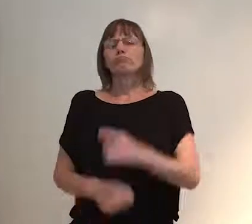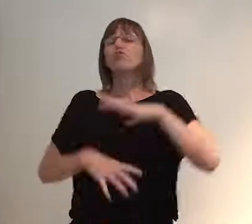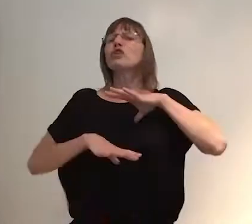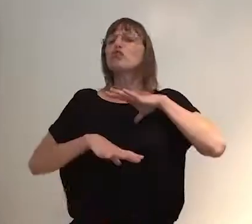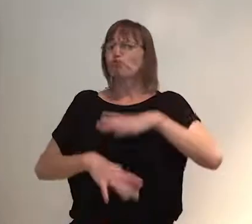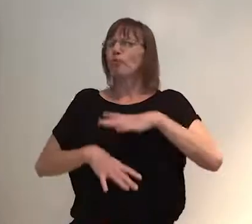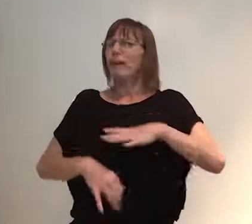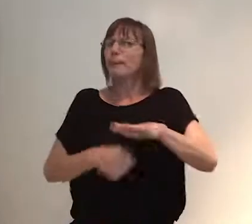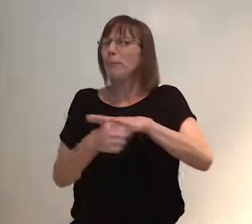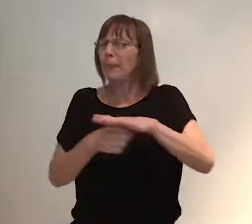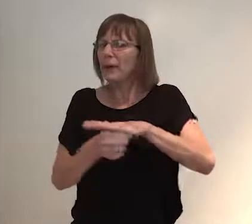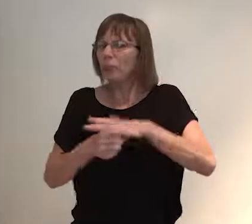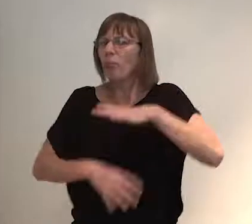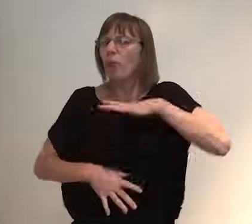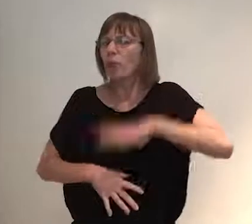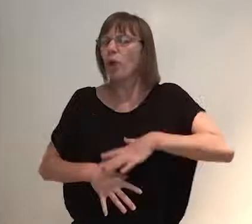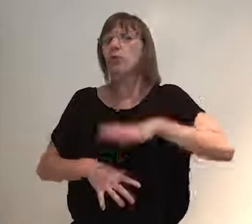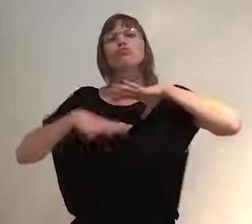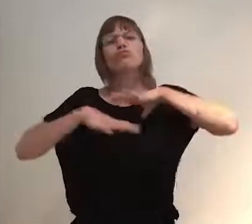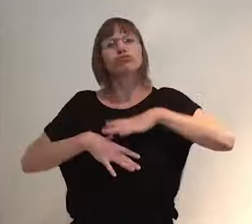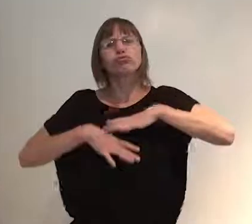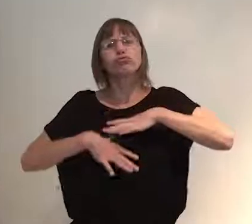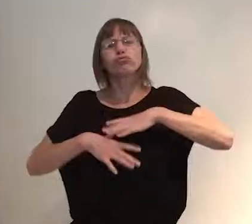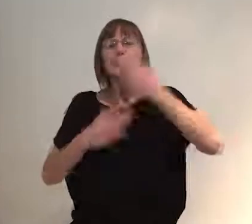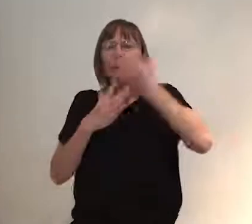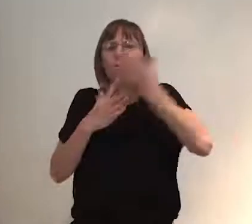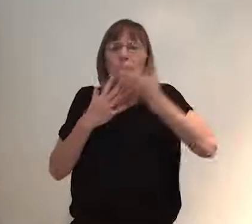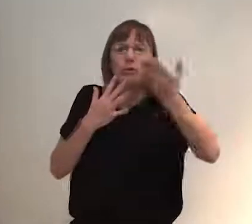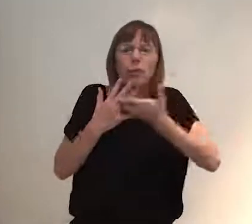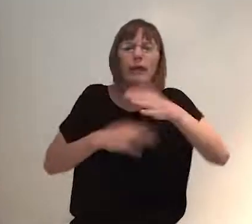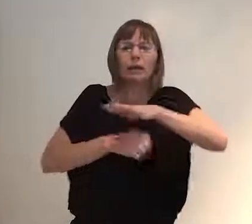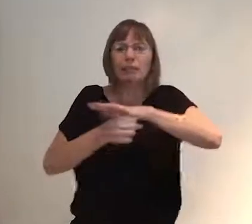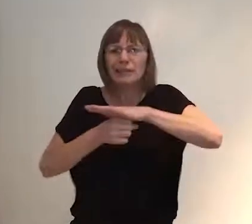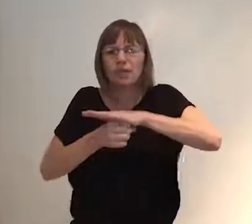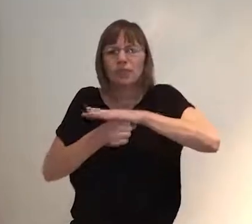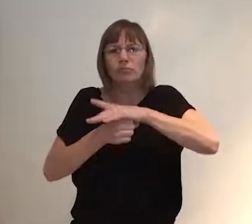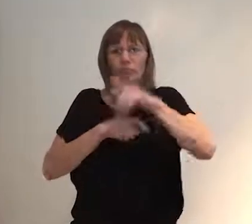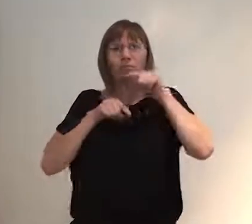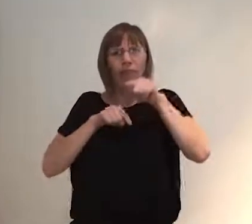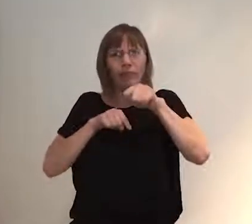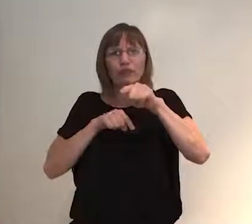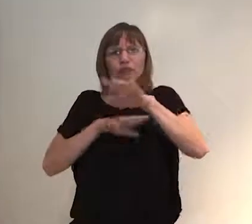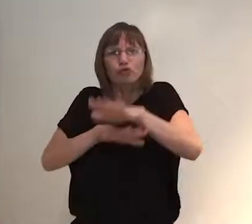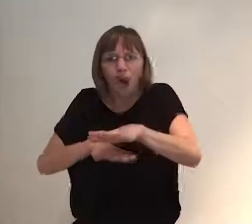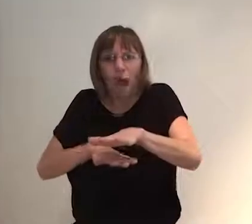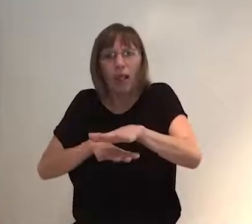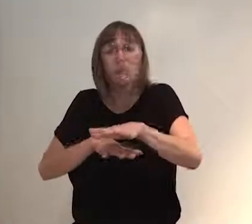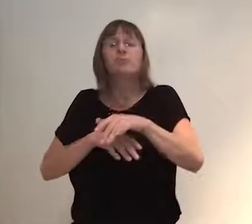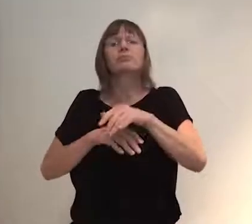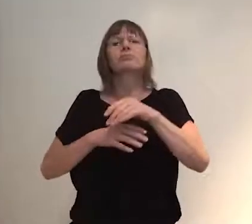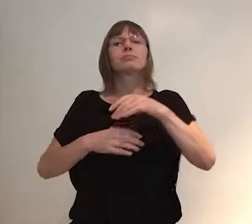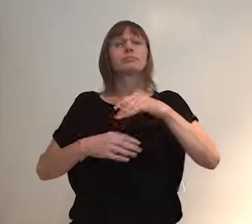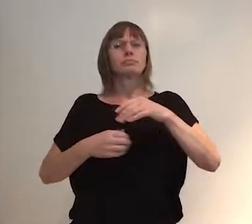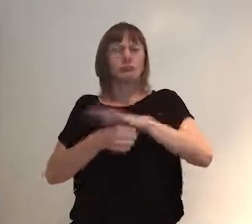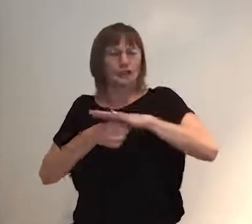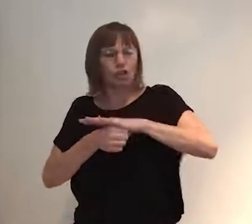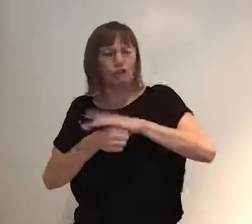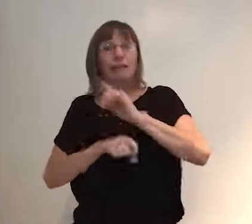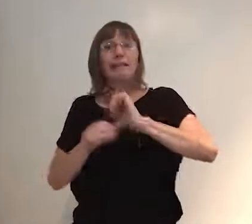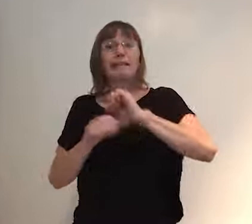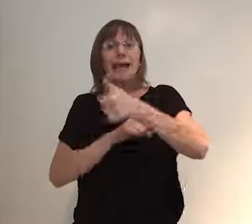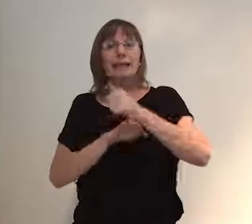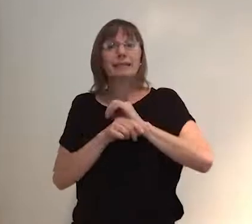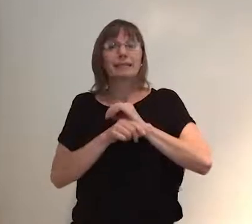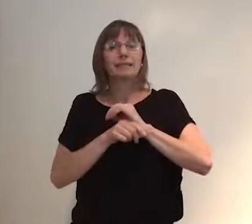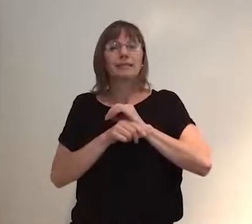And this is a good resting pose. So if you ever want to rest between your poses, you go for child's pose. Okay, the next pose that we're